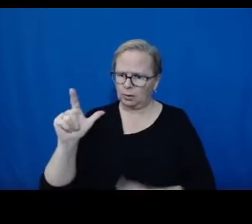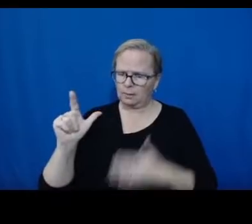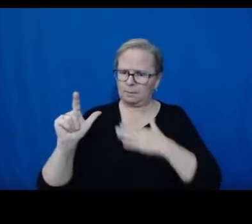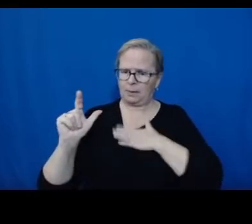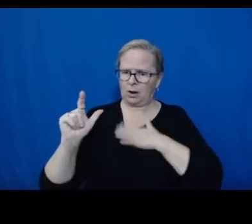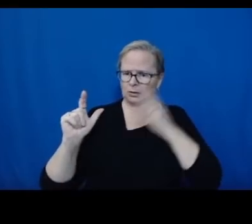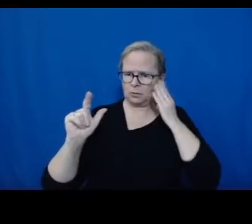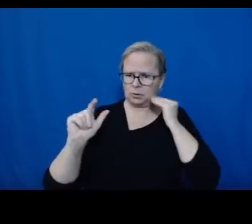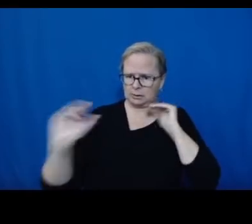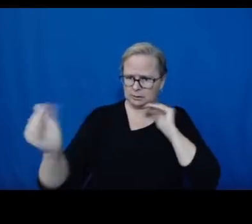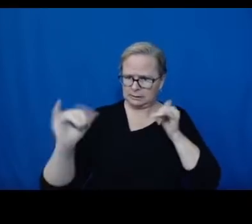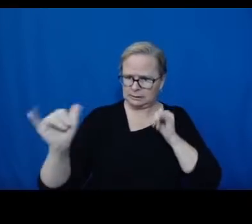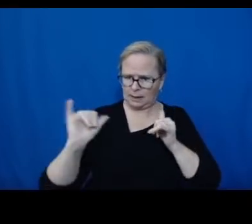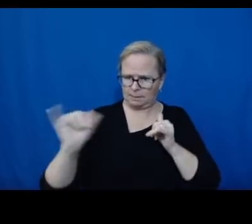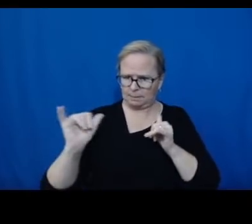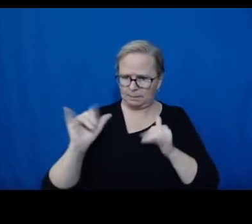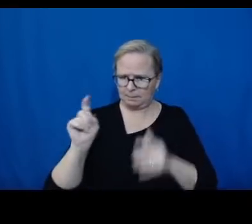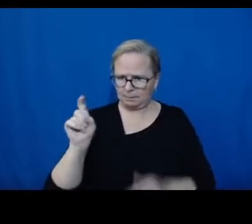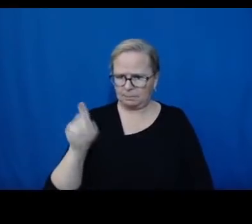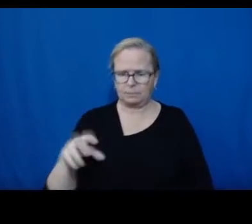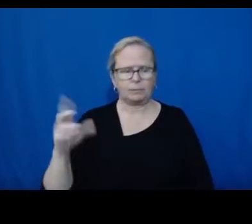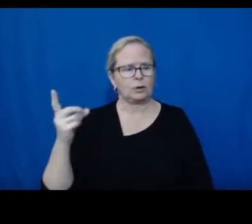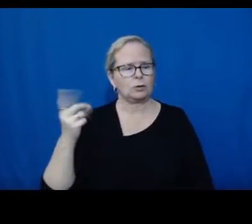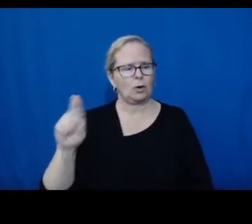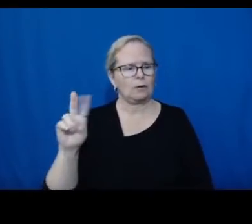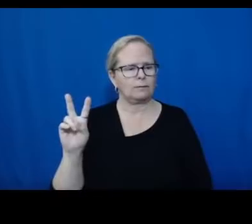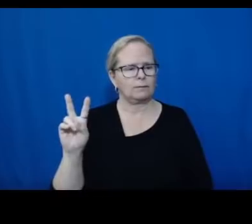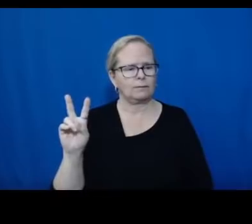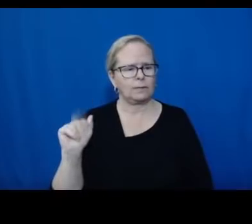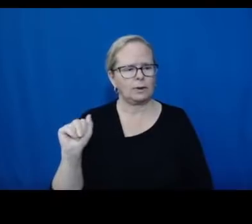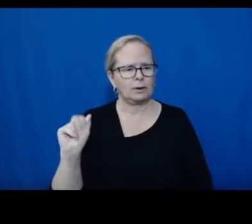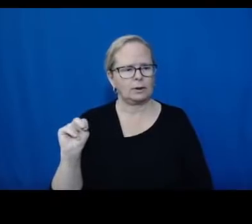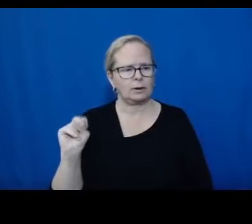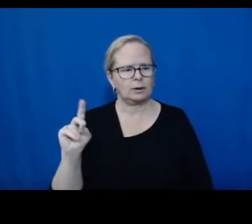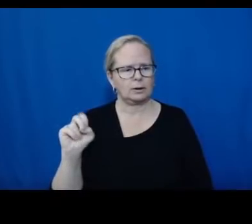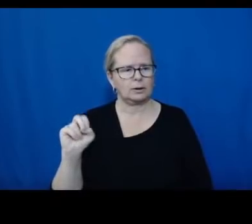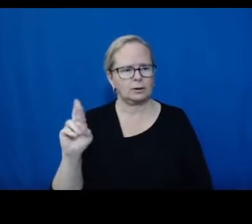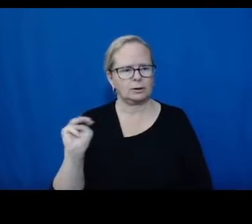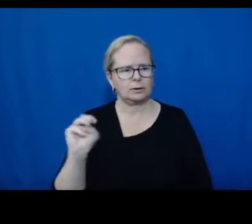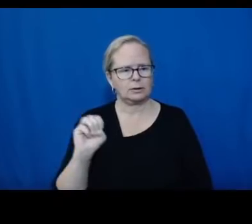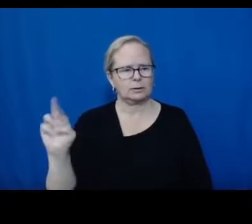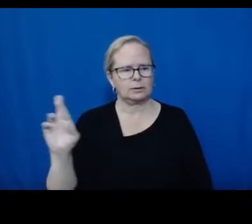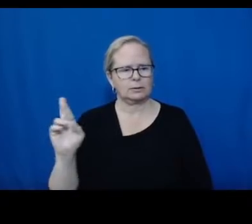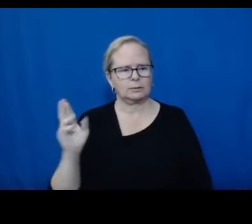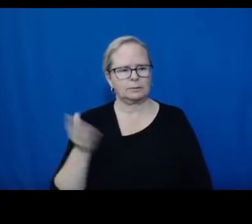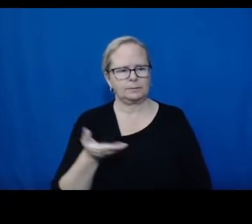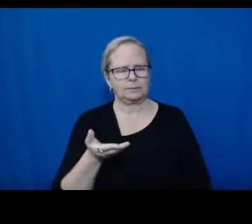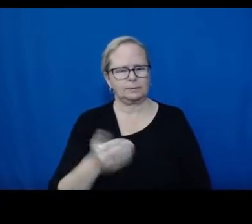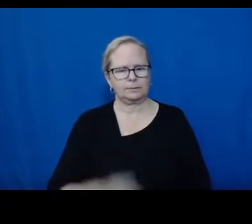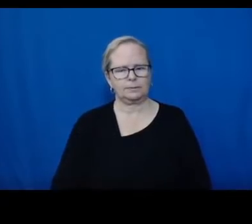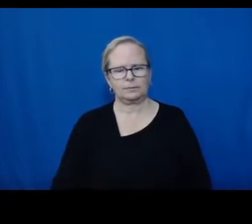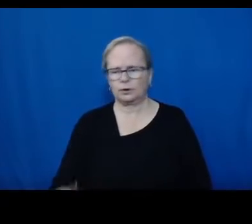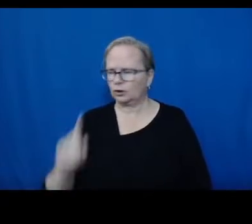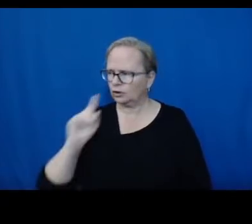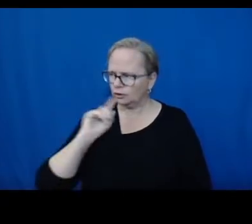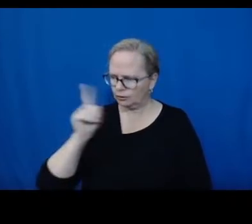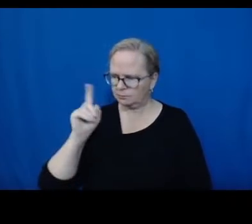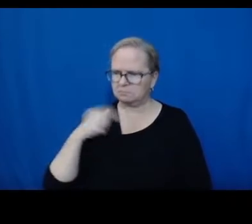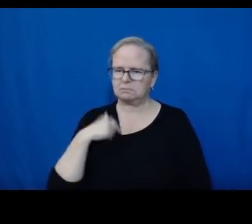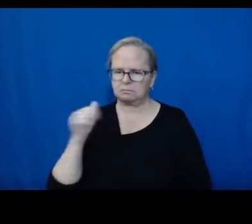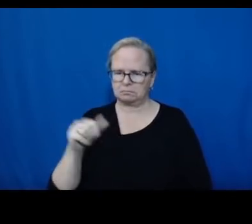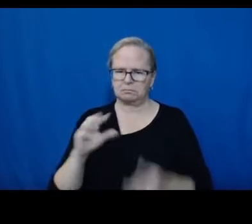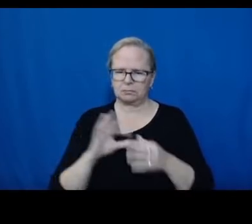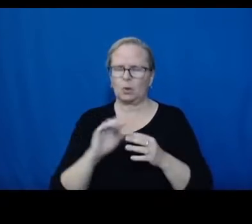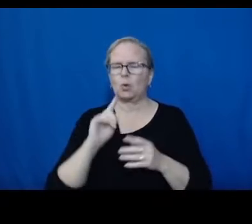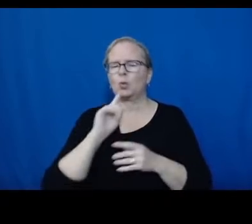experience. Maybe Dr. Vandermeer. Yeah, I can jump in. Definitely, depending on the site, you're going to be faced with a lot of